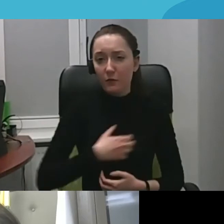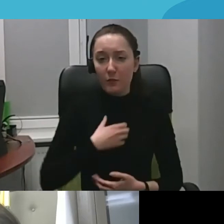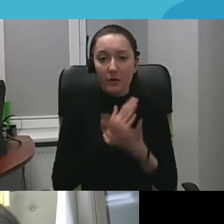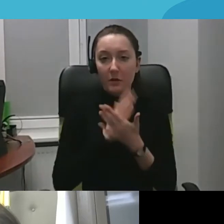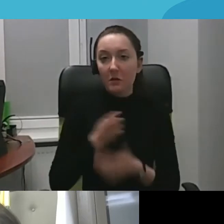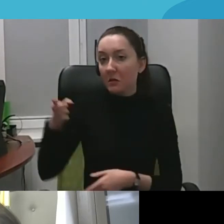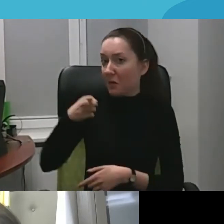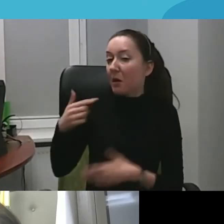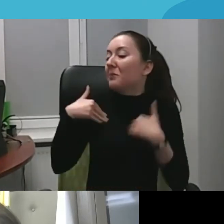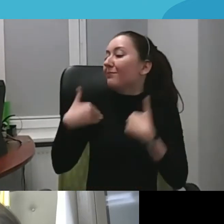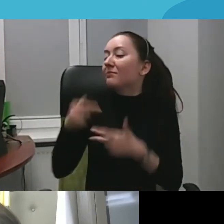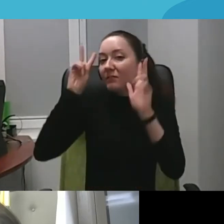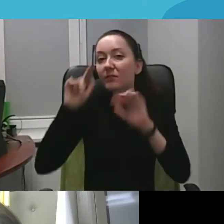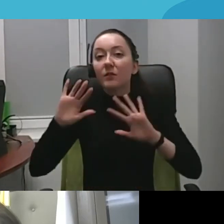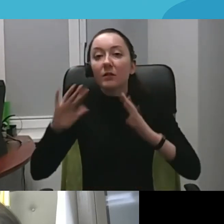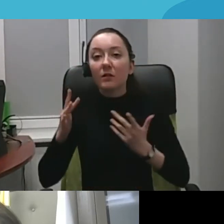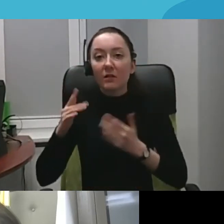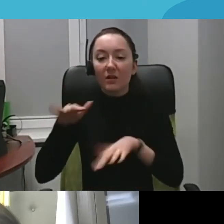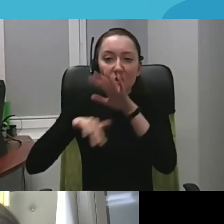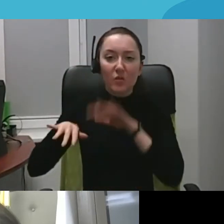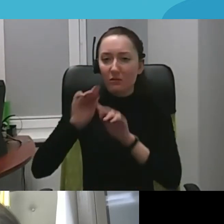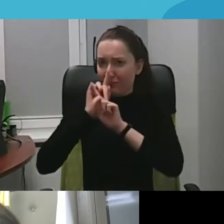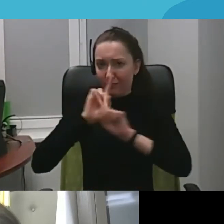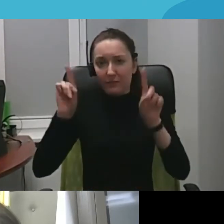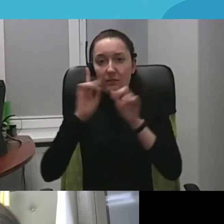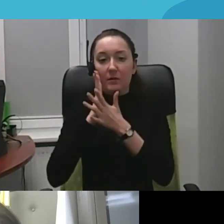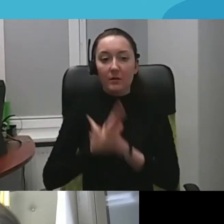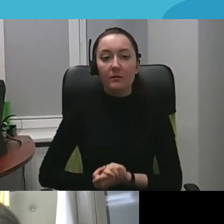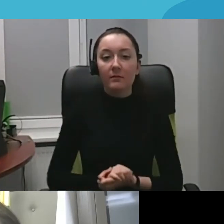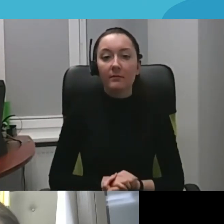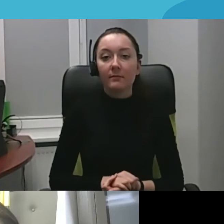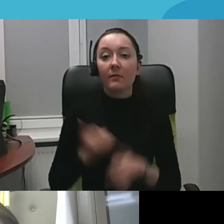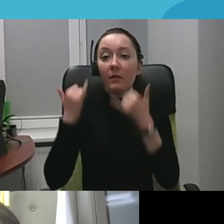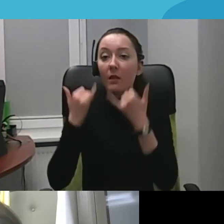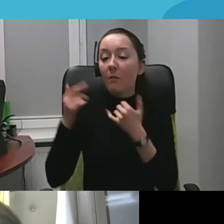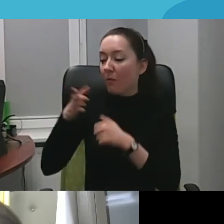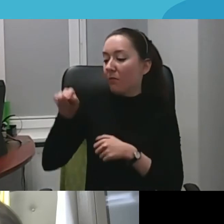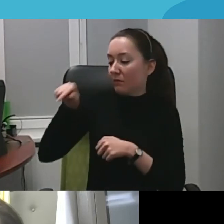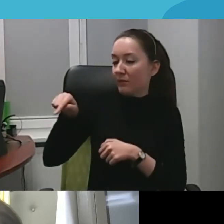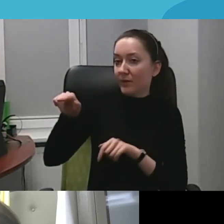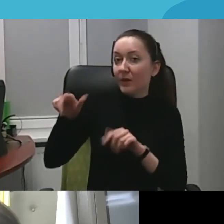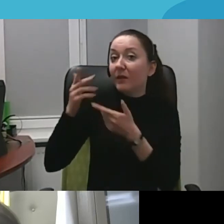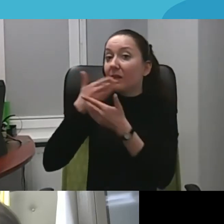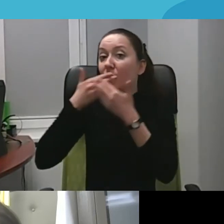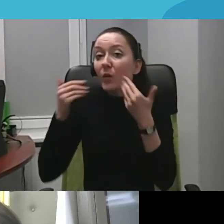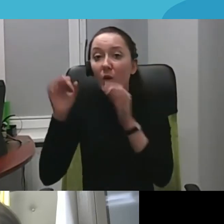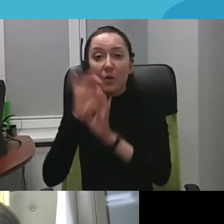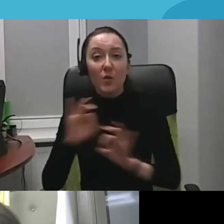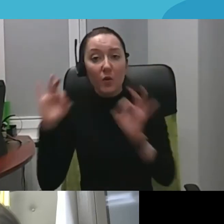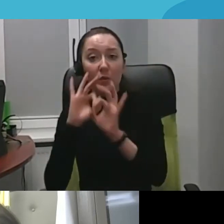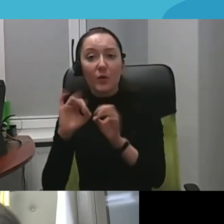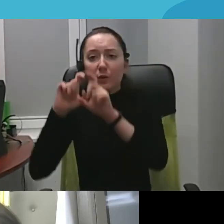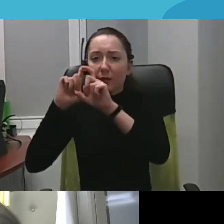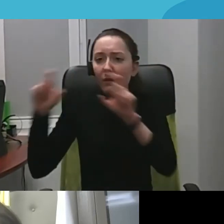is simply that because of the current absence of any law enforcement authorities, of any judicial authorities in